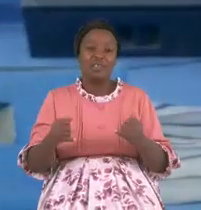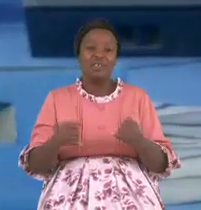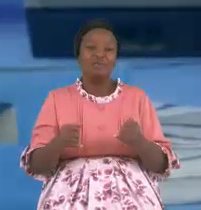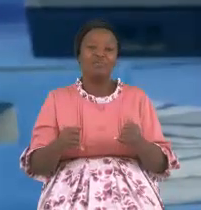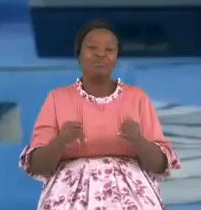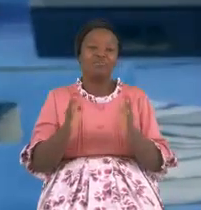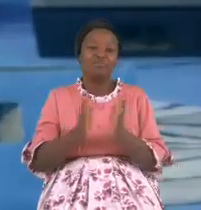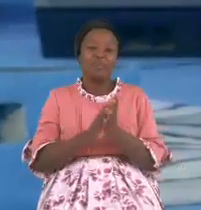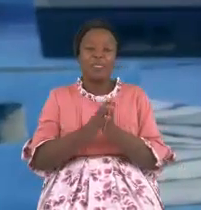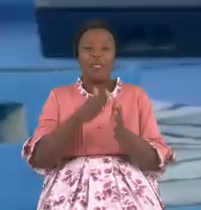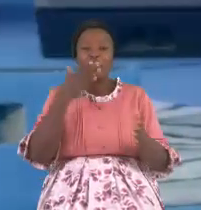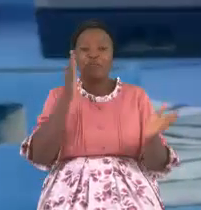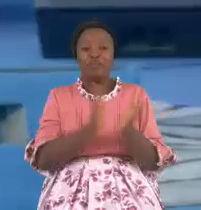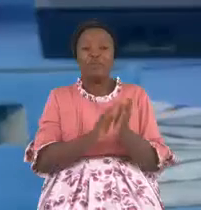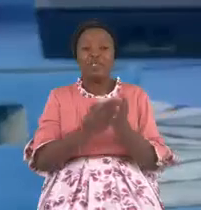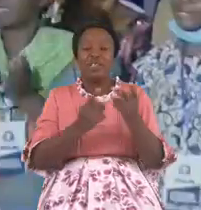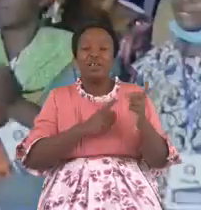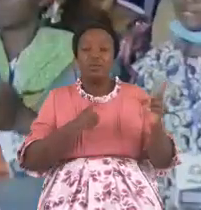praise the lord